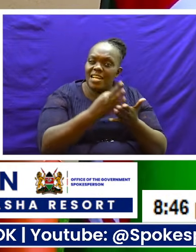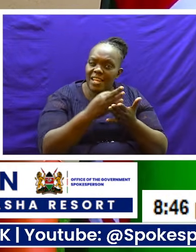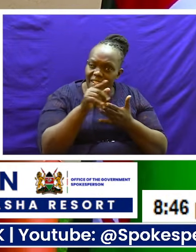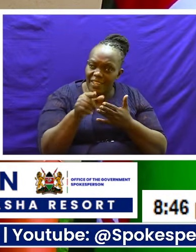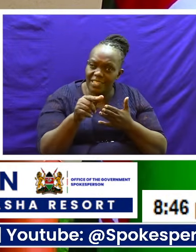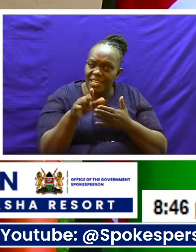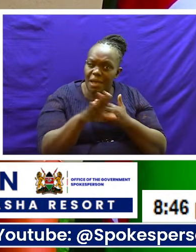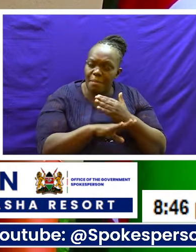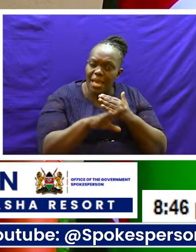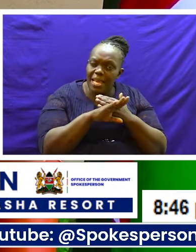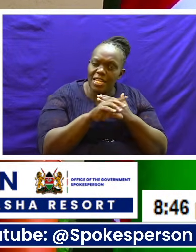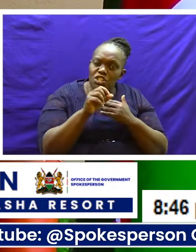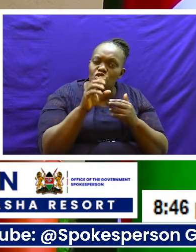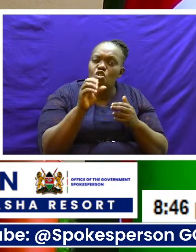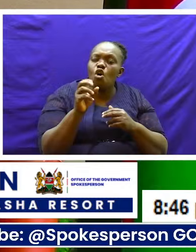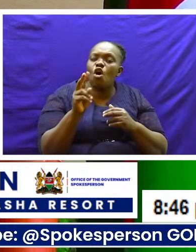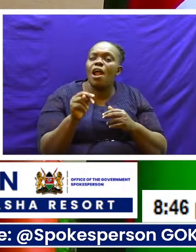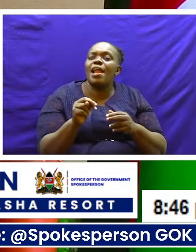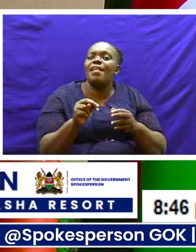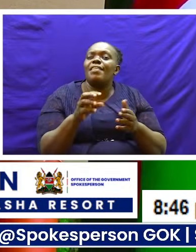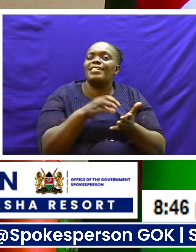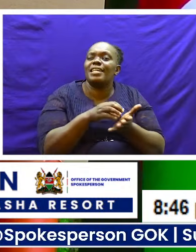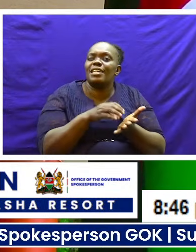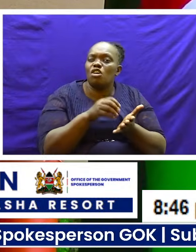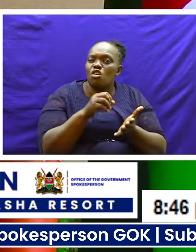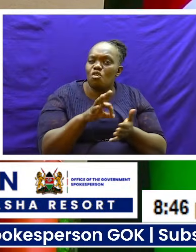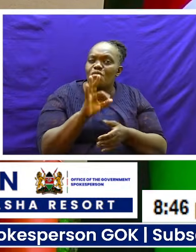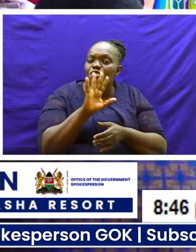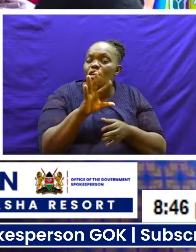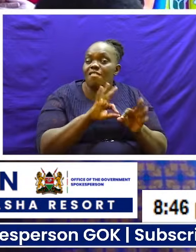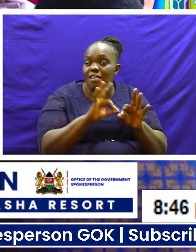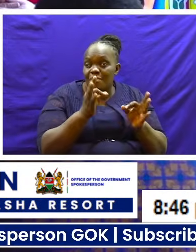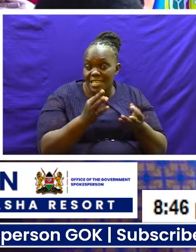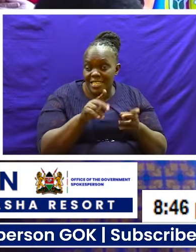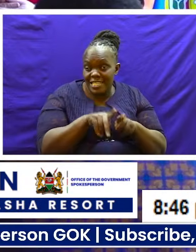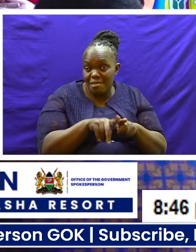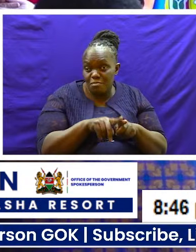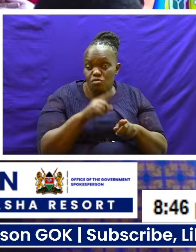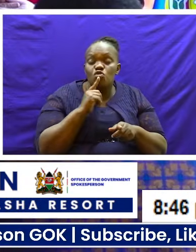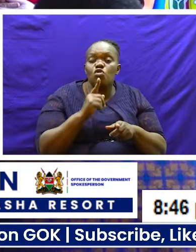on the status of your family. So